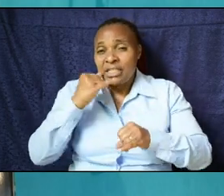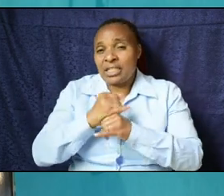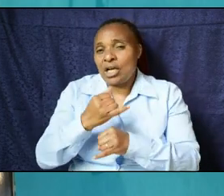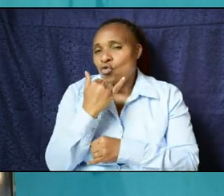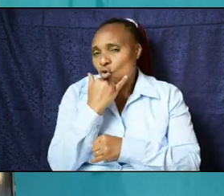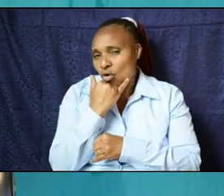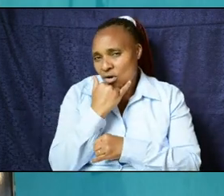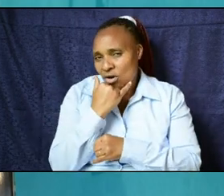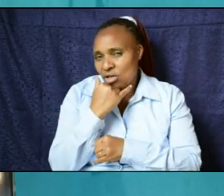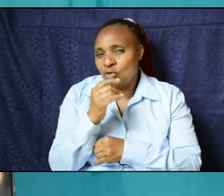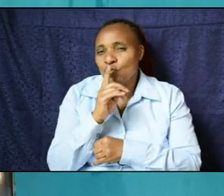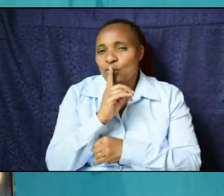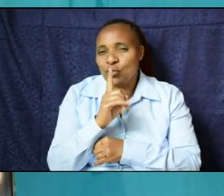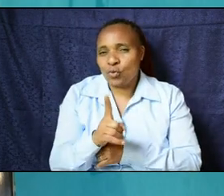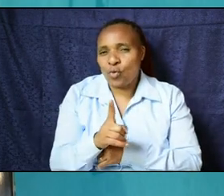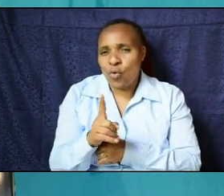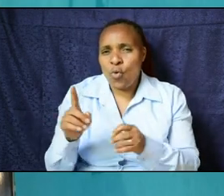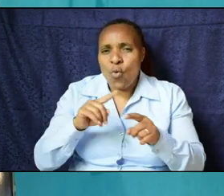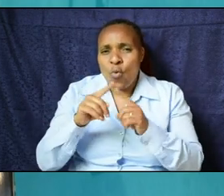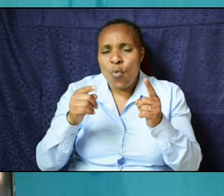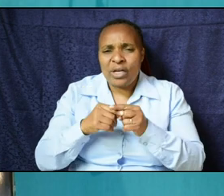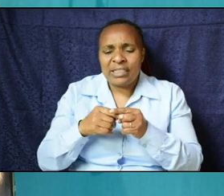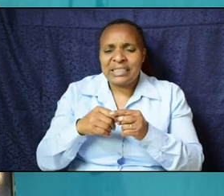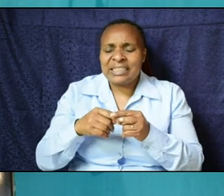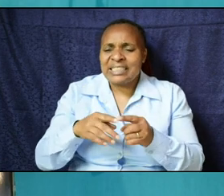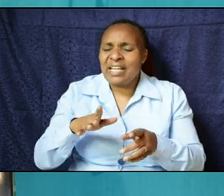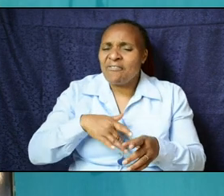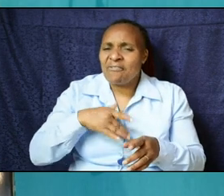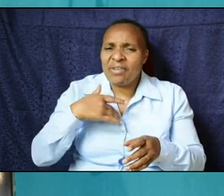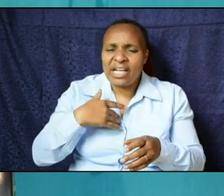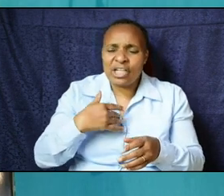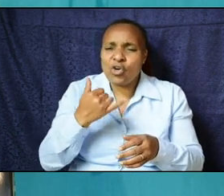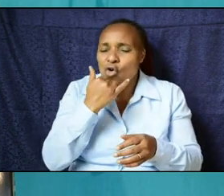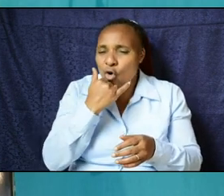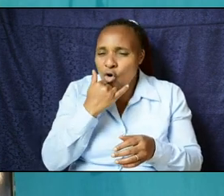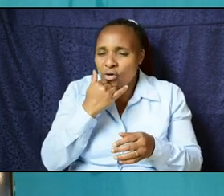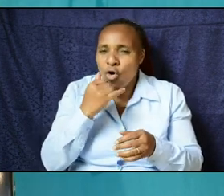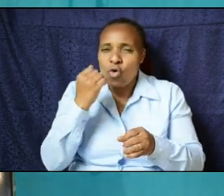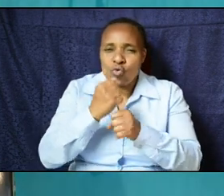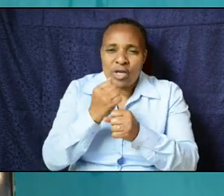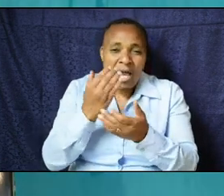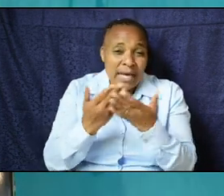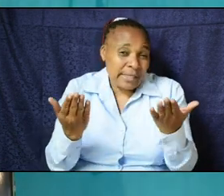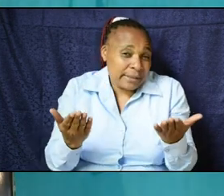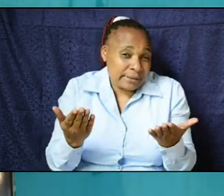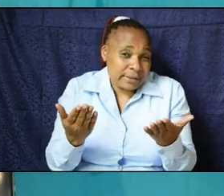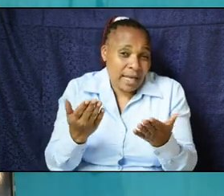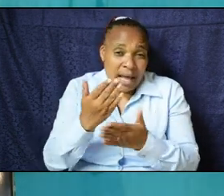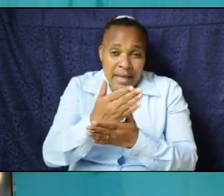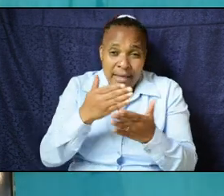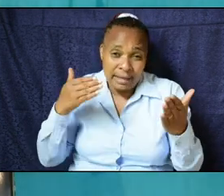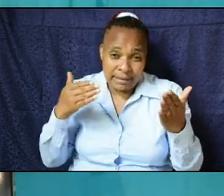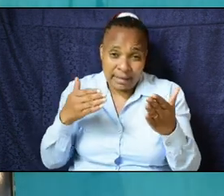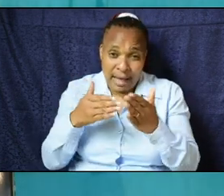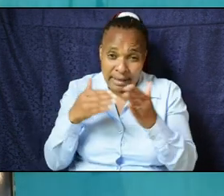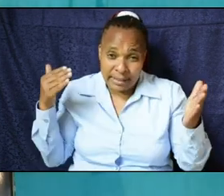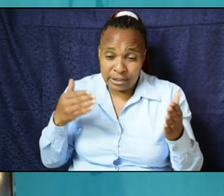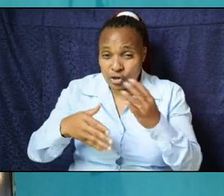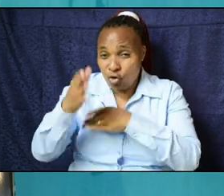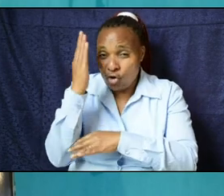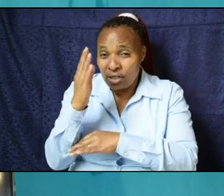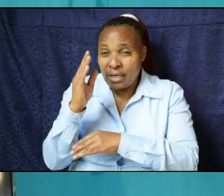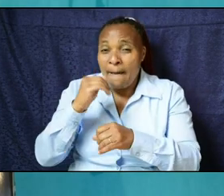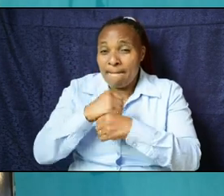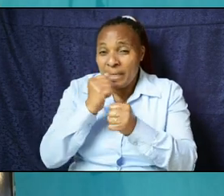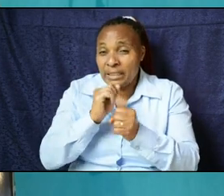wrong. And so when we fall guilty, even when you're going against God or even against somebody, make the first step and come and